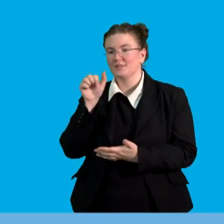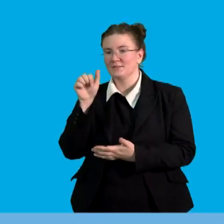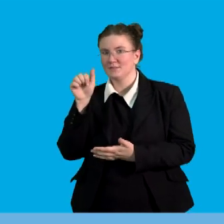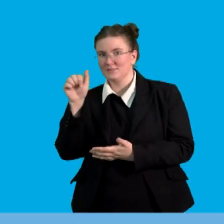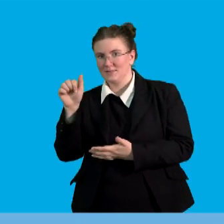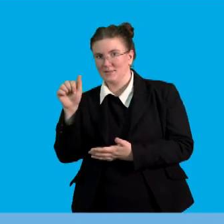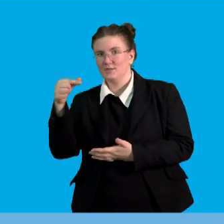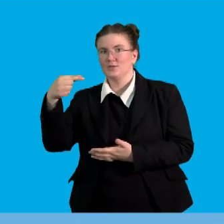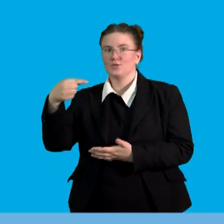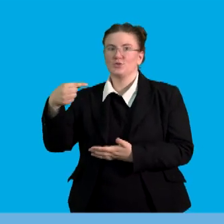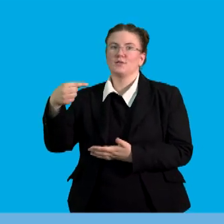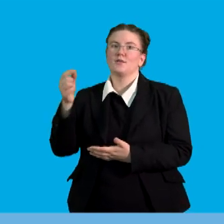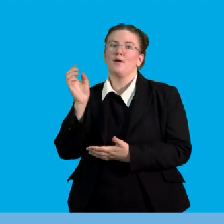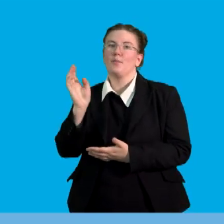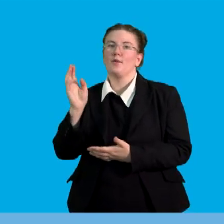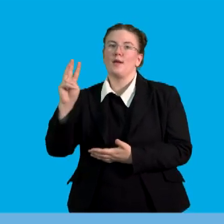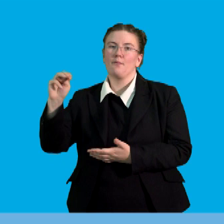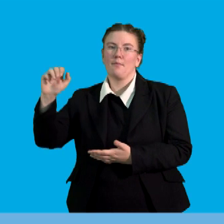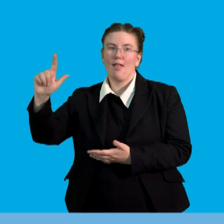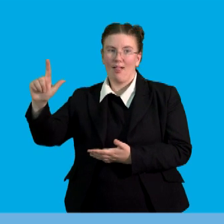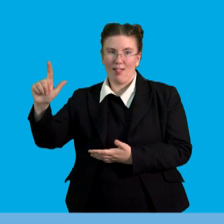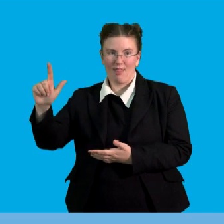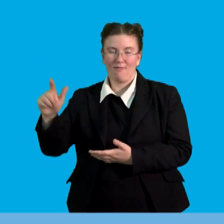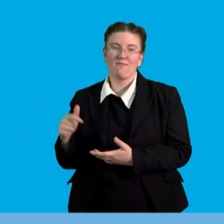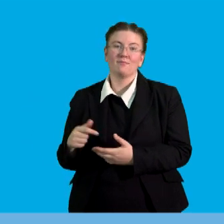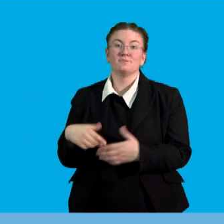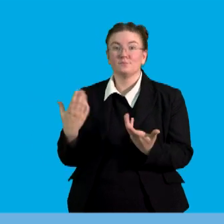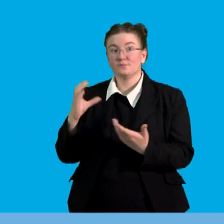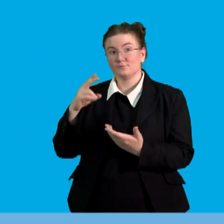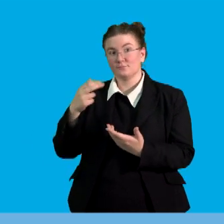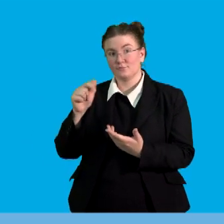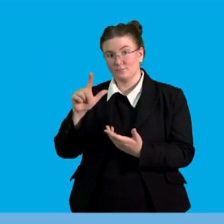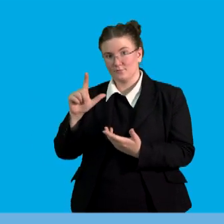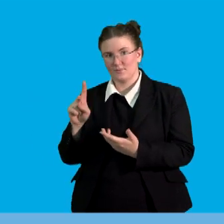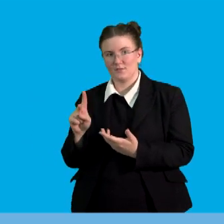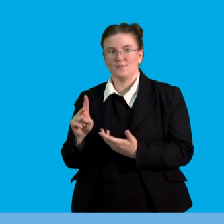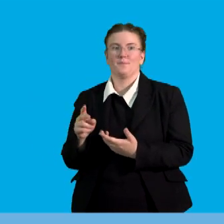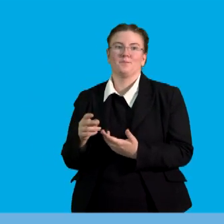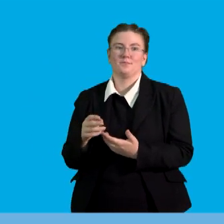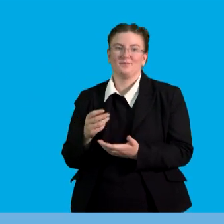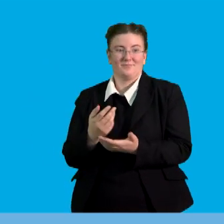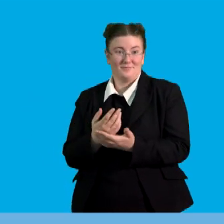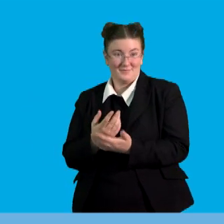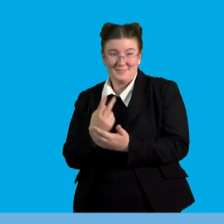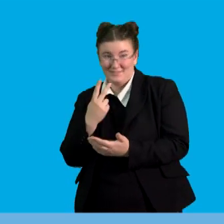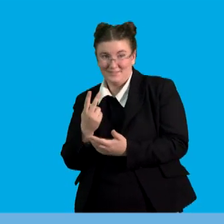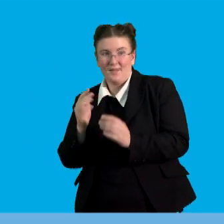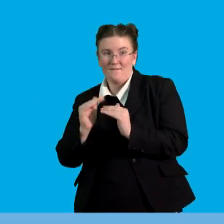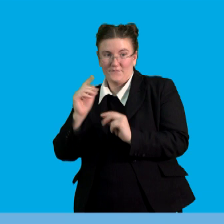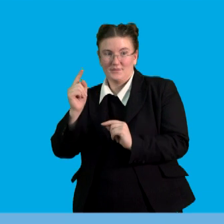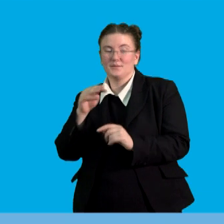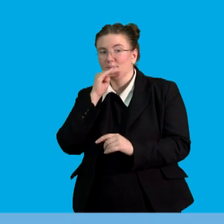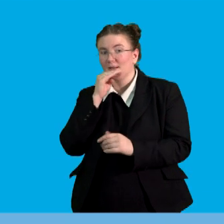density of a chalk is 2.36 grams per milliliter, which then tells us that glass is more